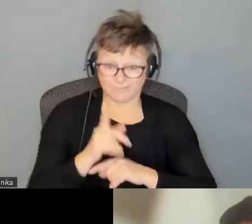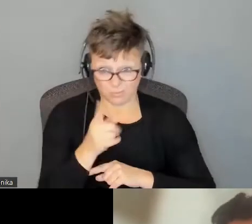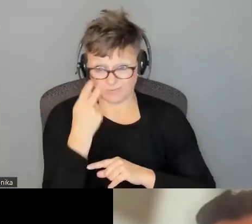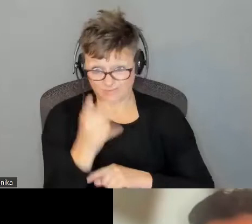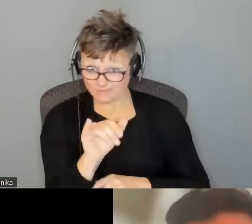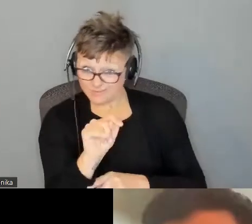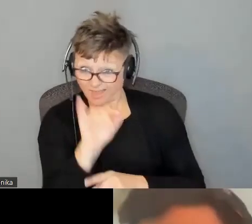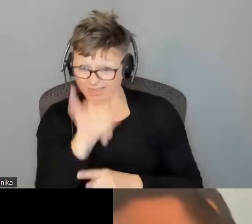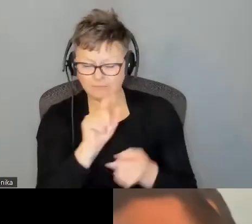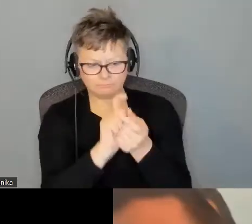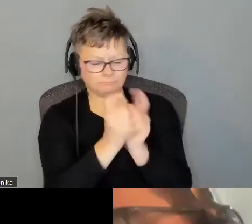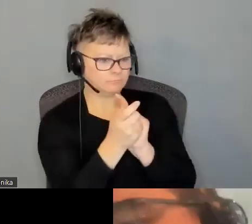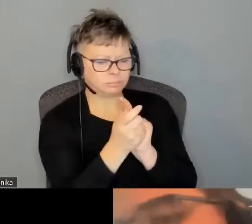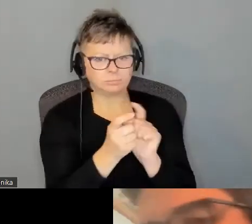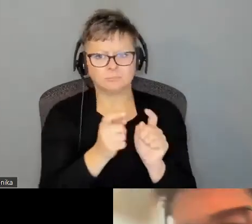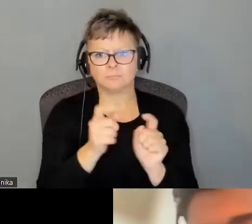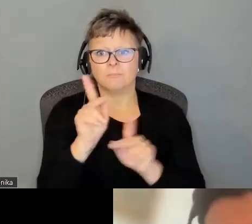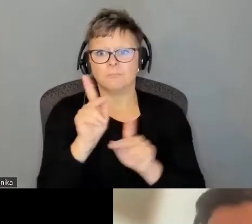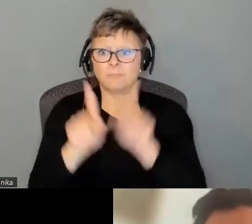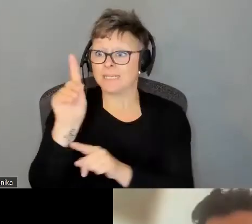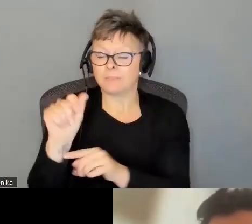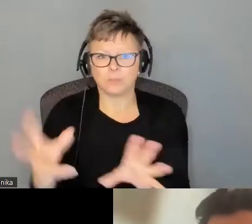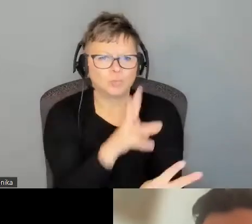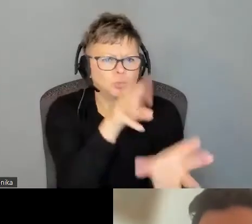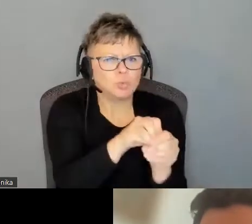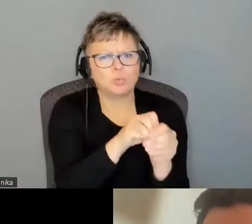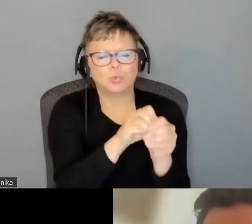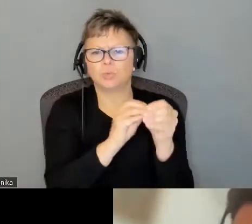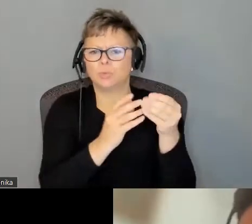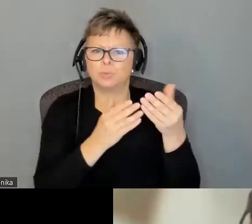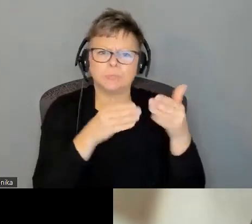and inclusion of people with disabilities happening in the workplace?